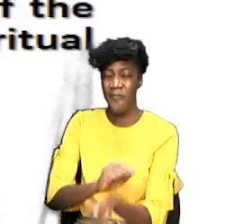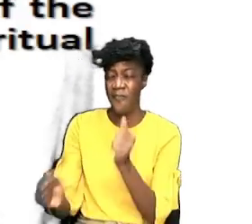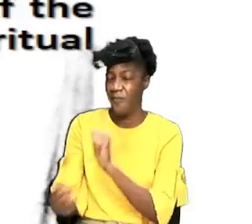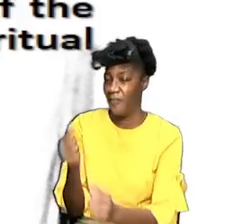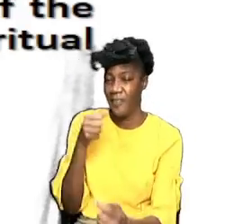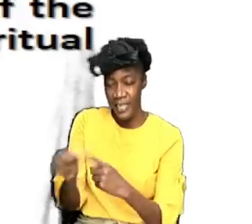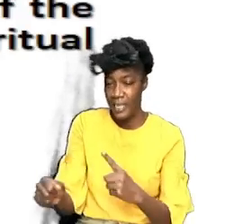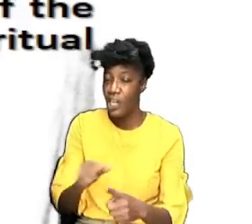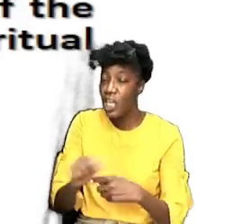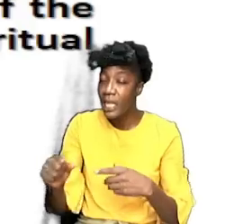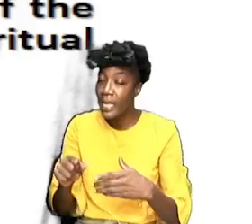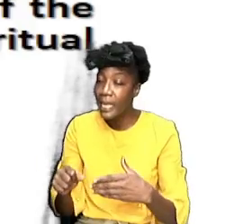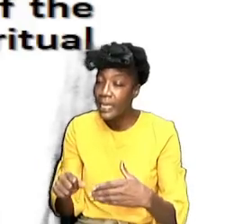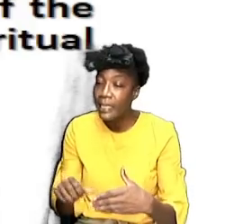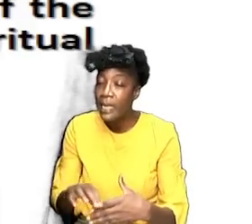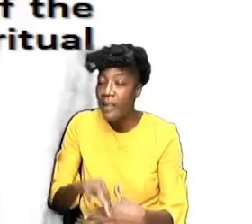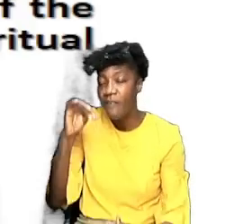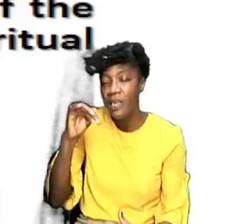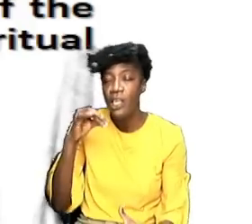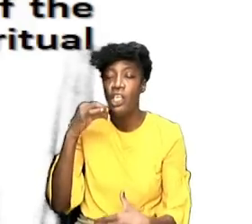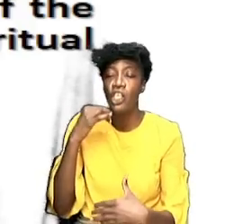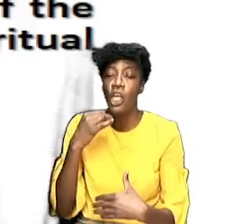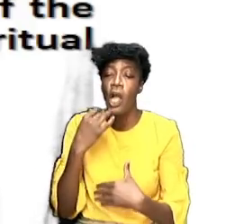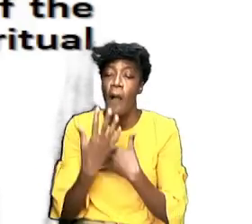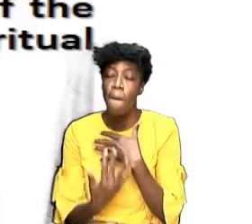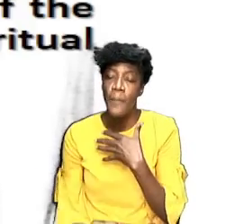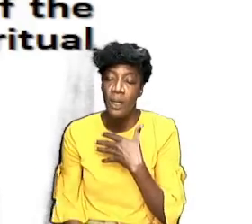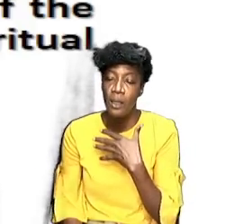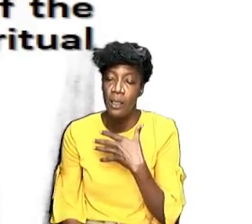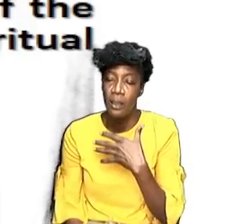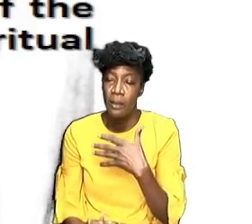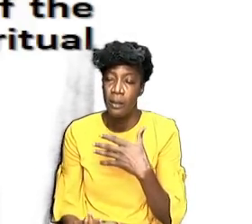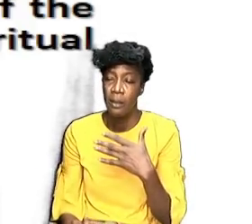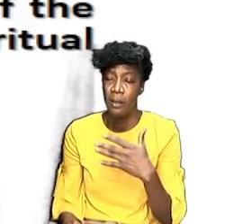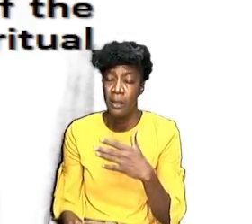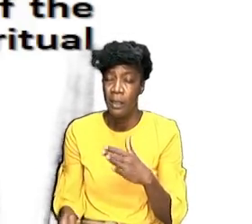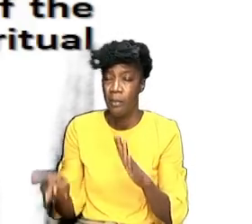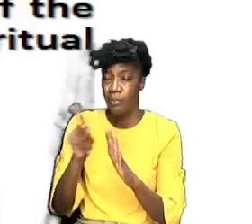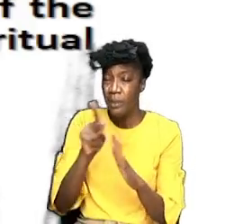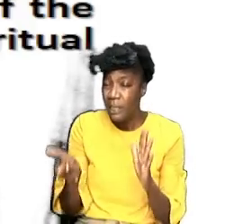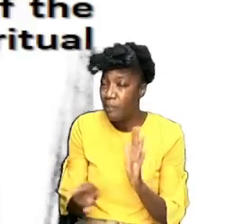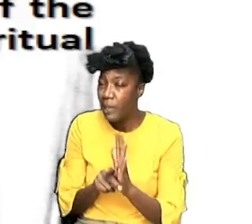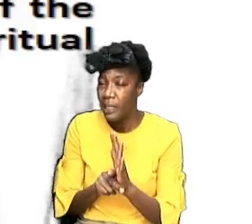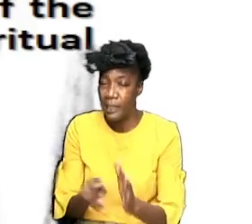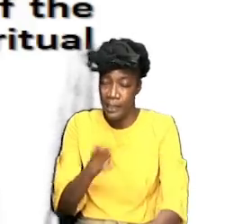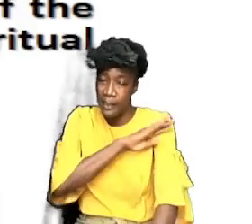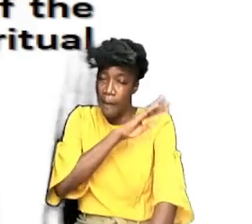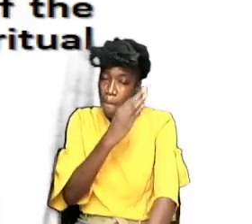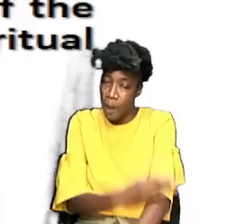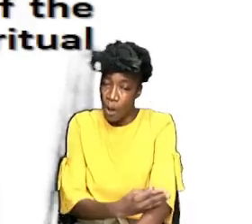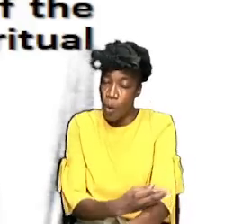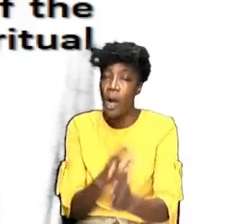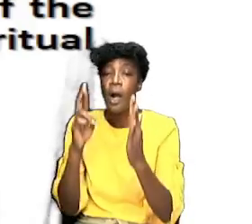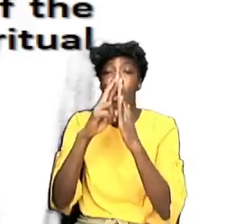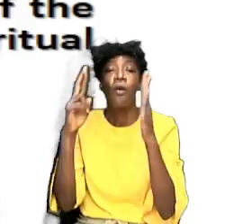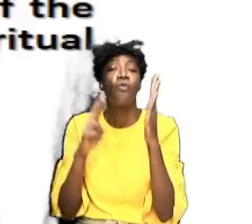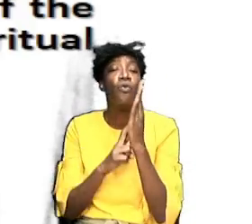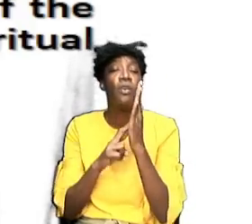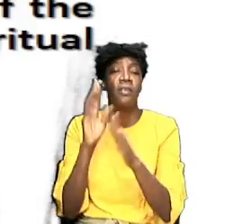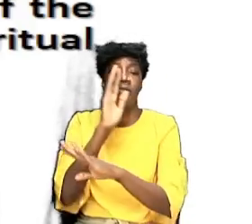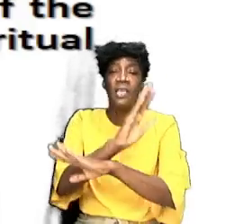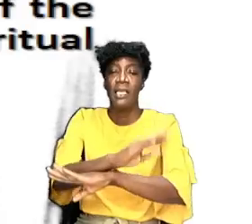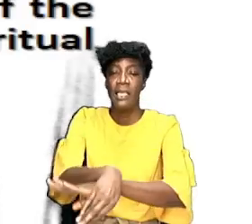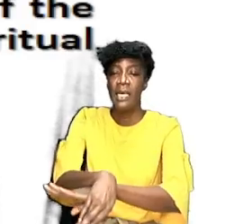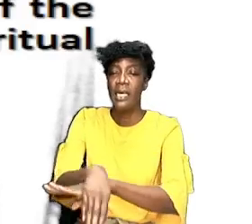flesh and blood, but against principalities, against powers, against the rulers of the darkness